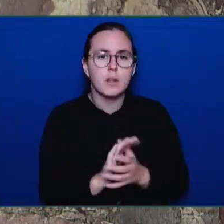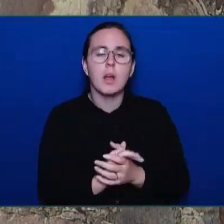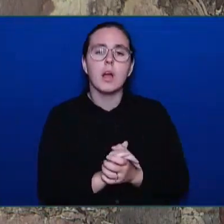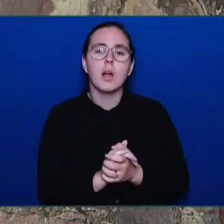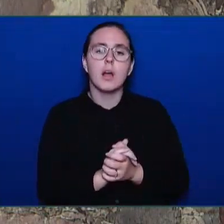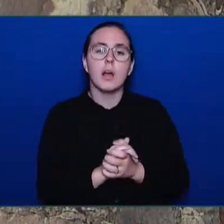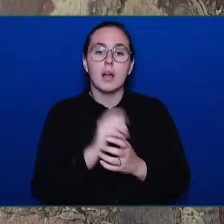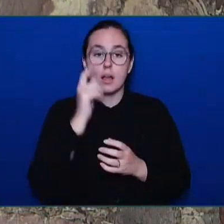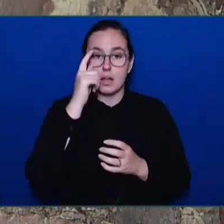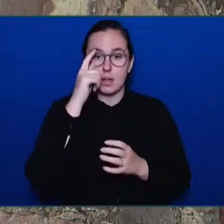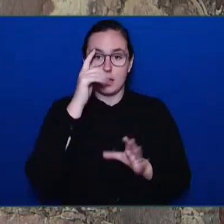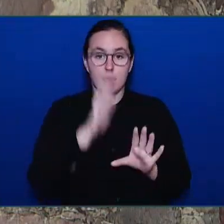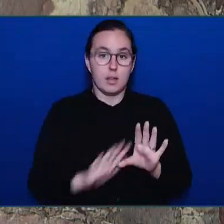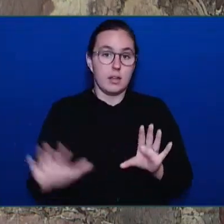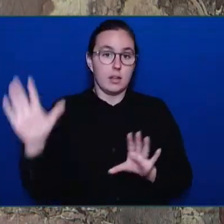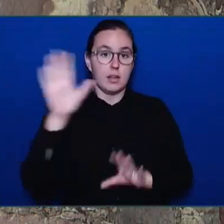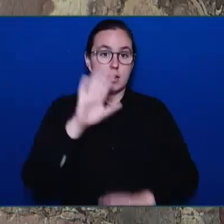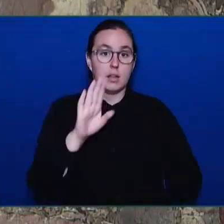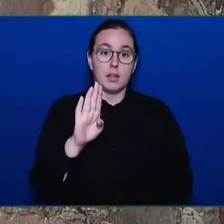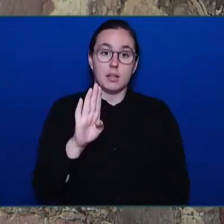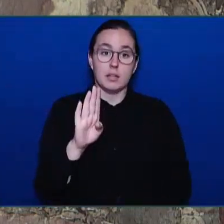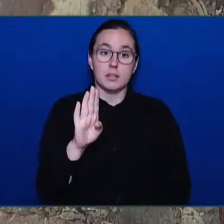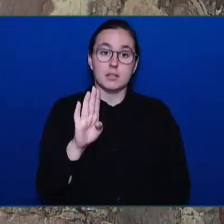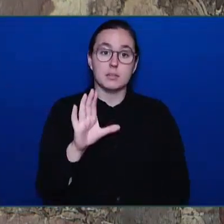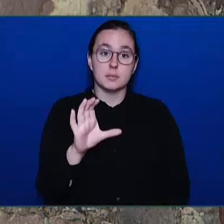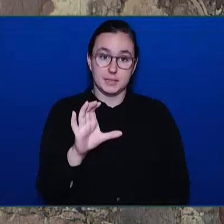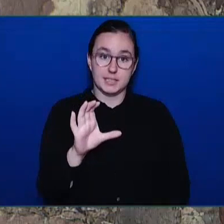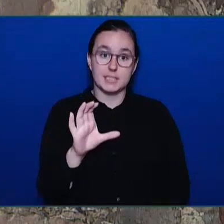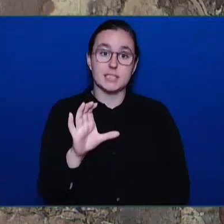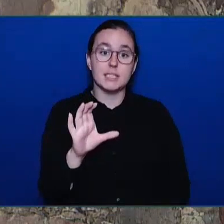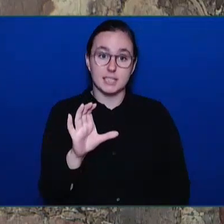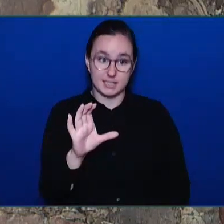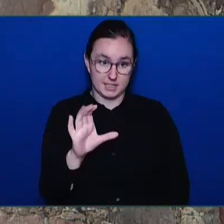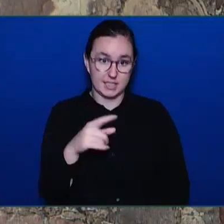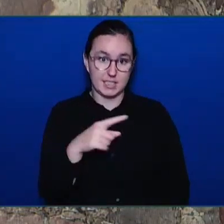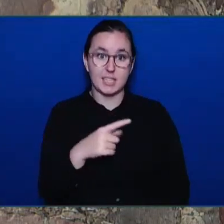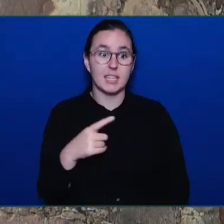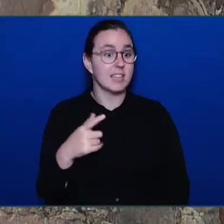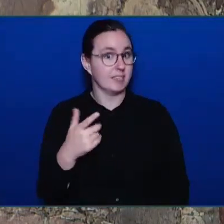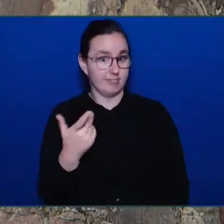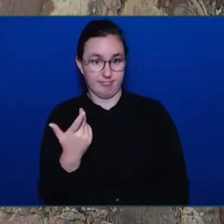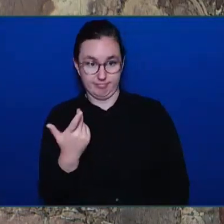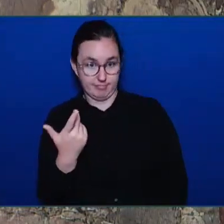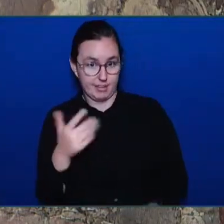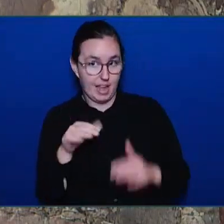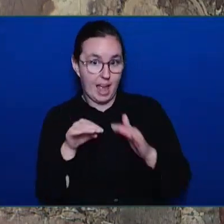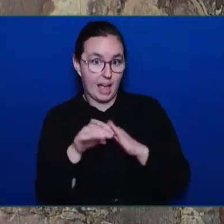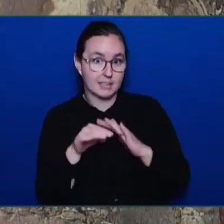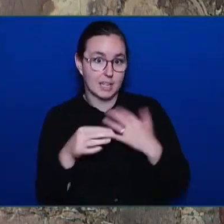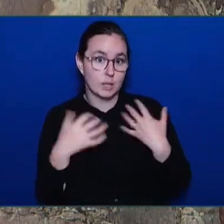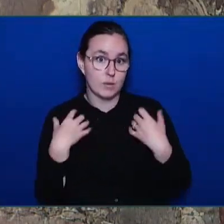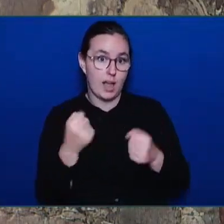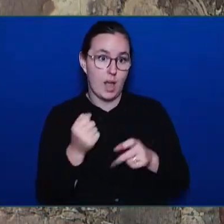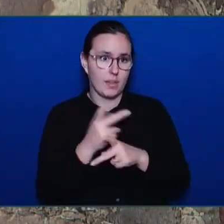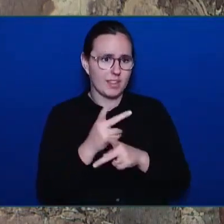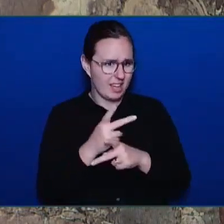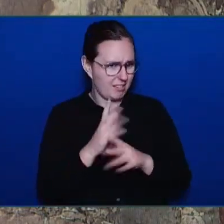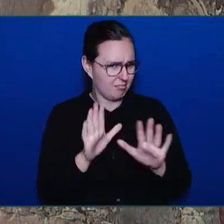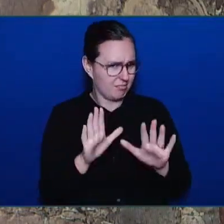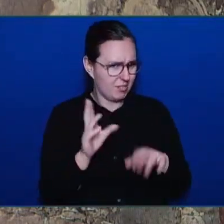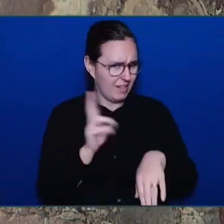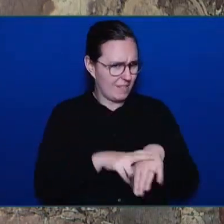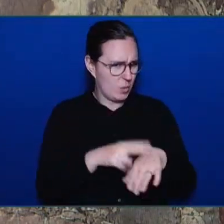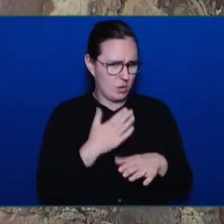to emergency care is front of mind for them across British Columbia right now. We know the impact of the pandemic has been profound on